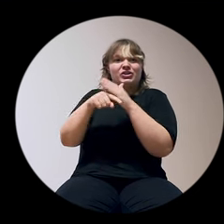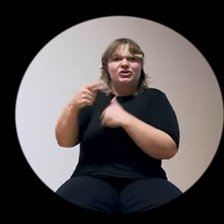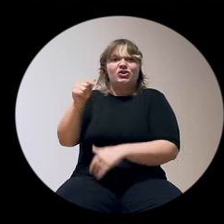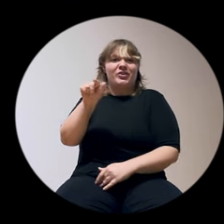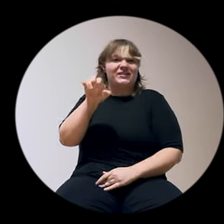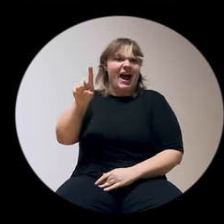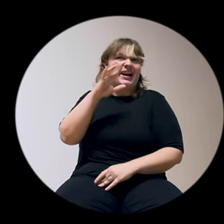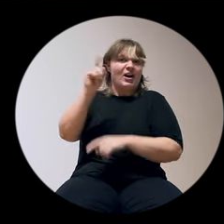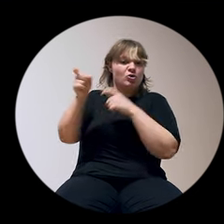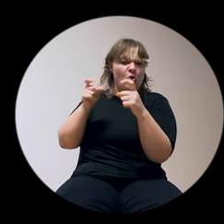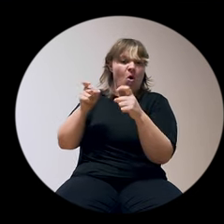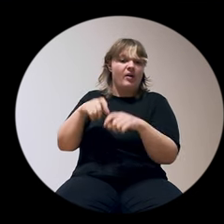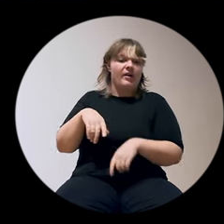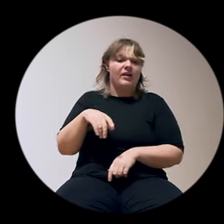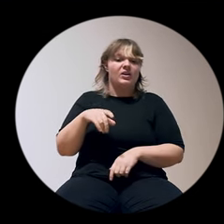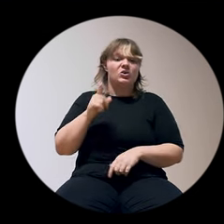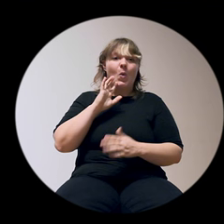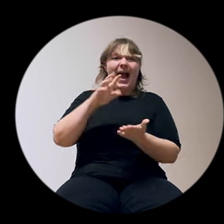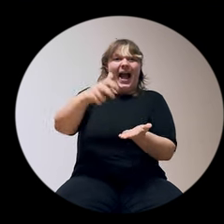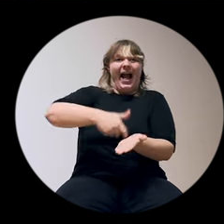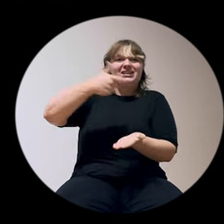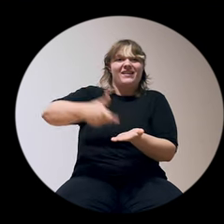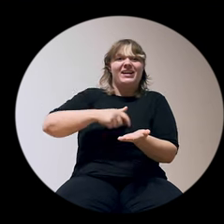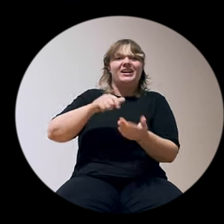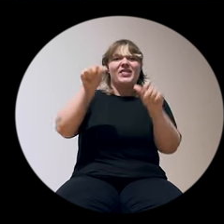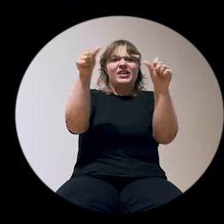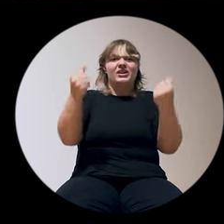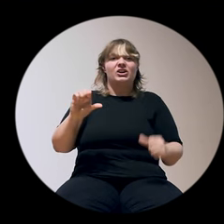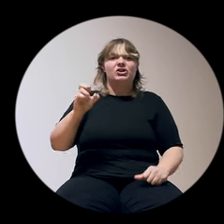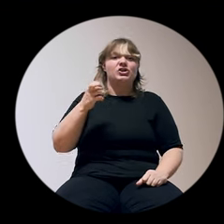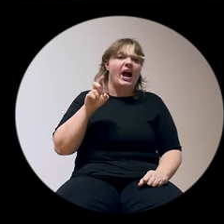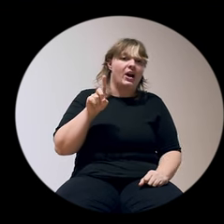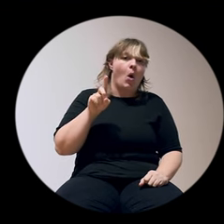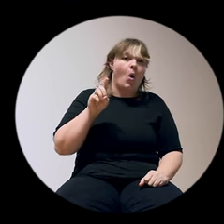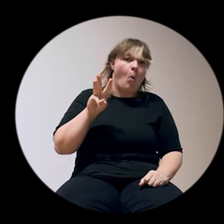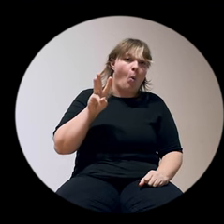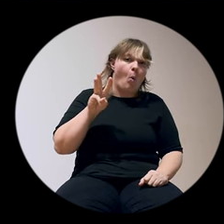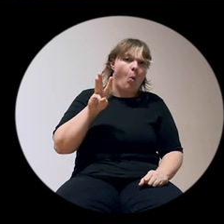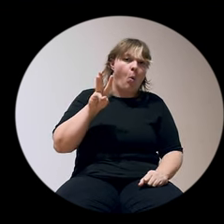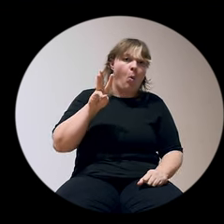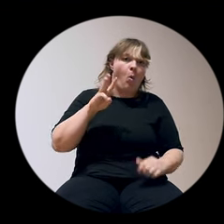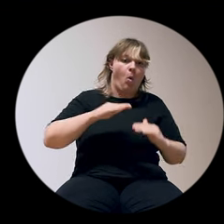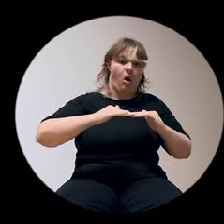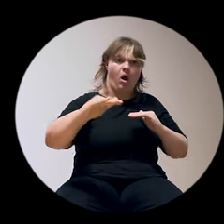I excavated the shadow of the statue. So this is an aerial shot of that excavation.